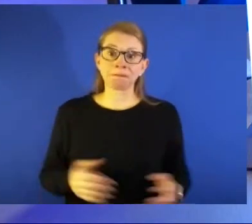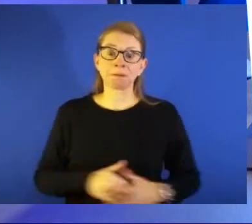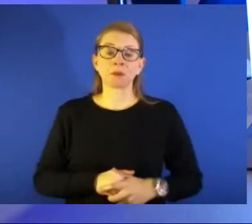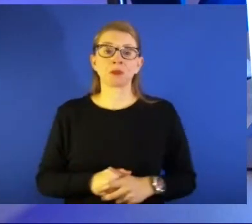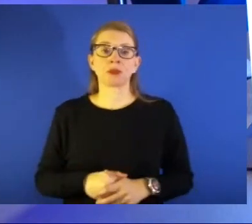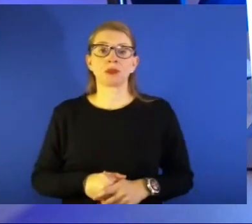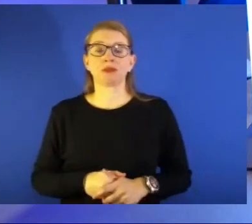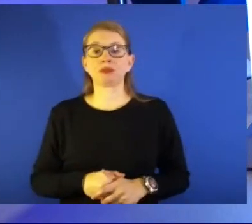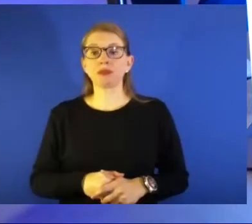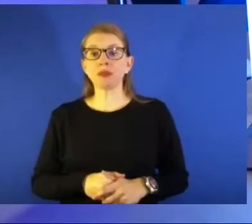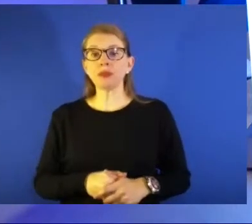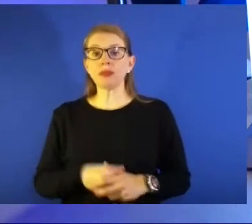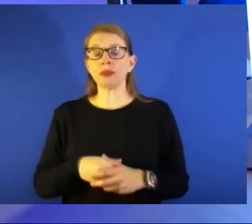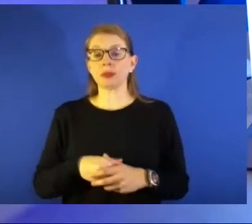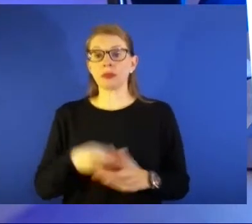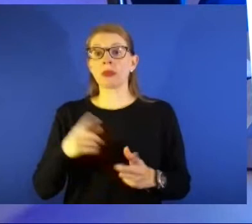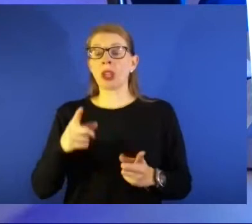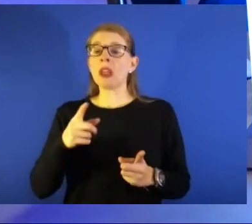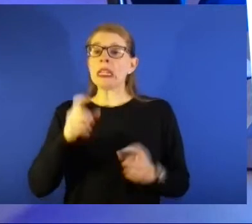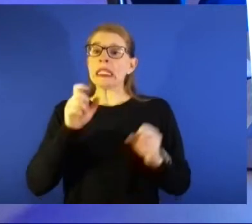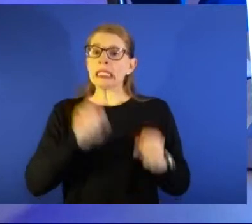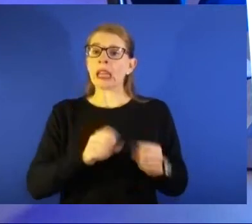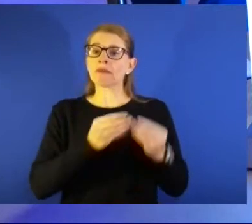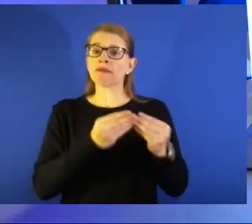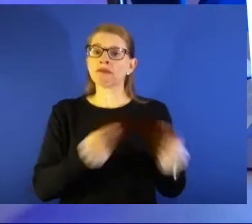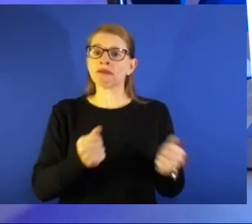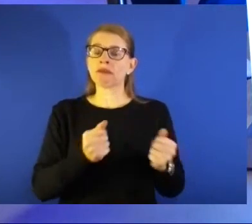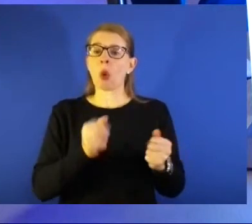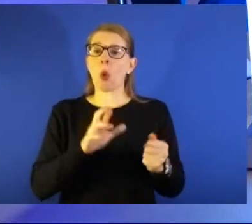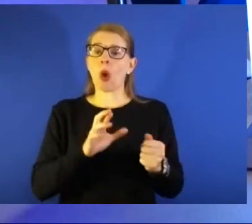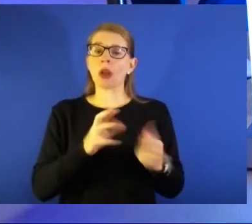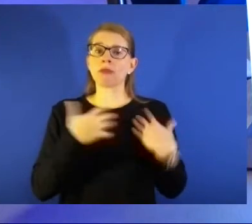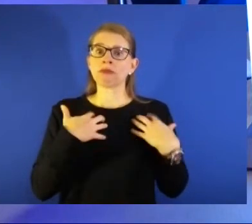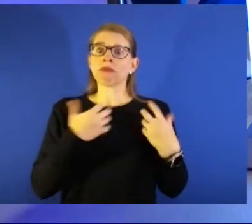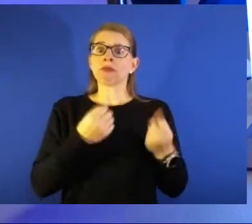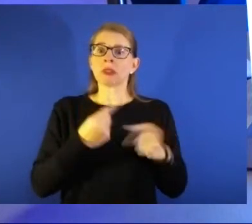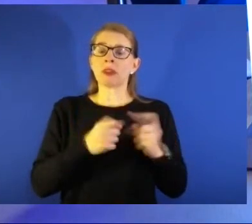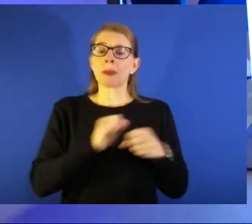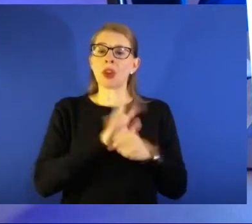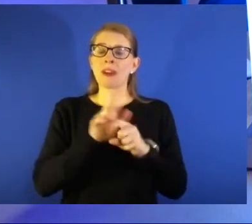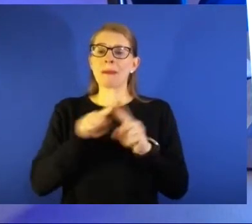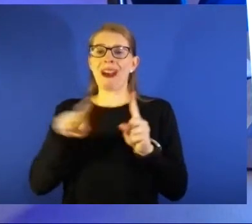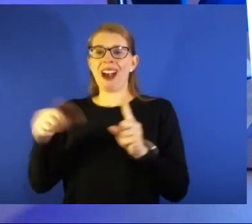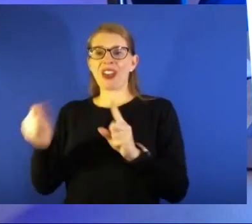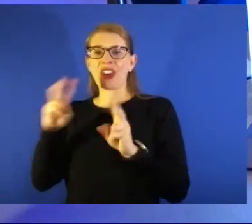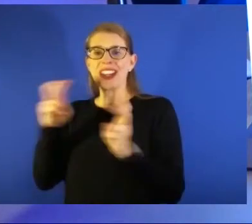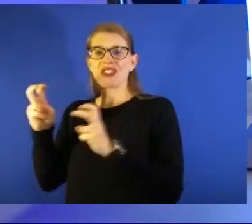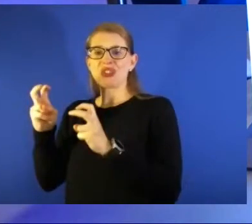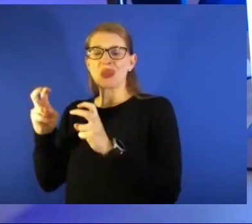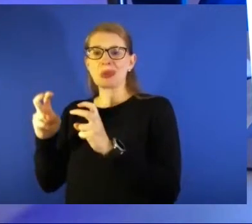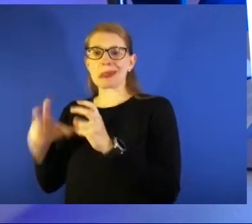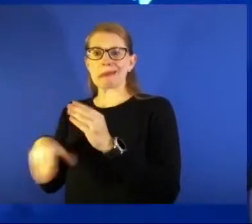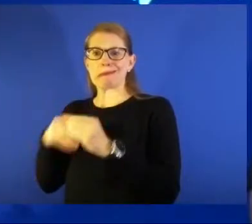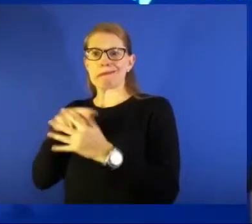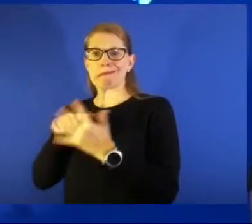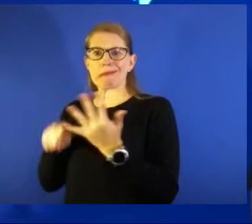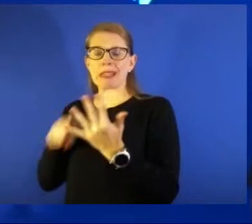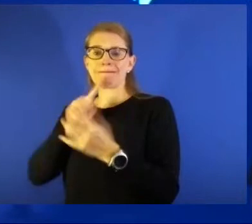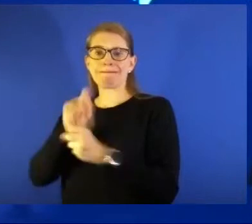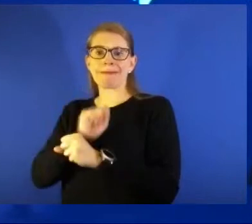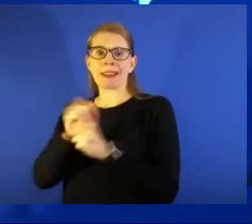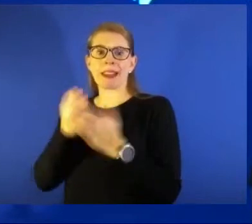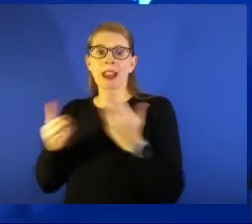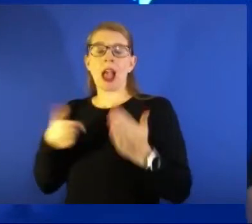socially, is that if you get past the COVID, we still could have a host of issues going on. Yeah. And it's a real thing. Yes. I like to refer to